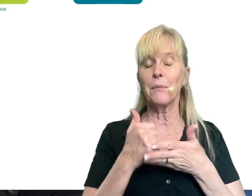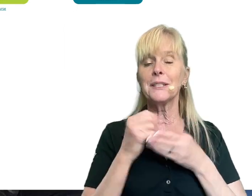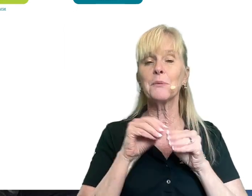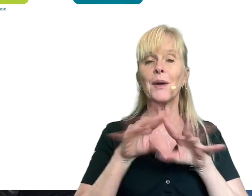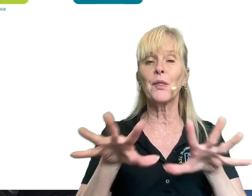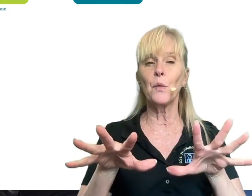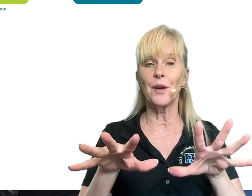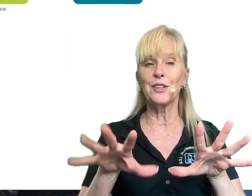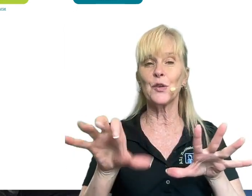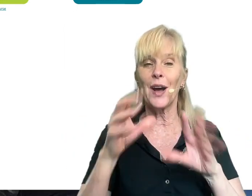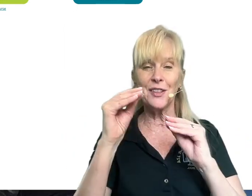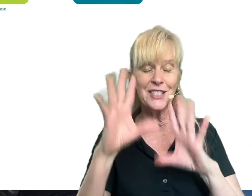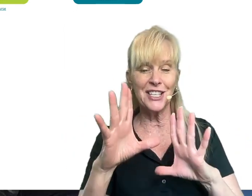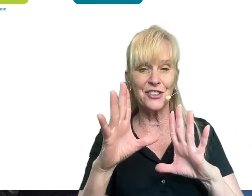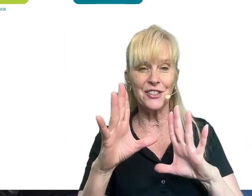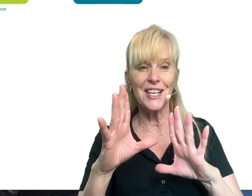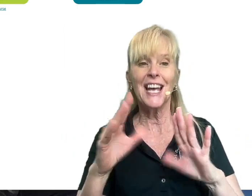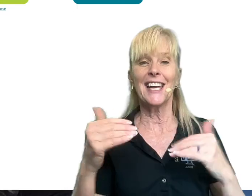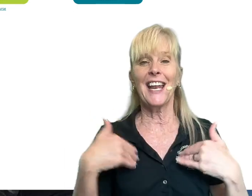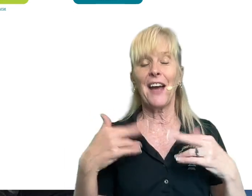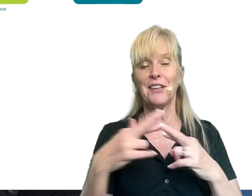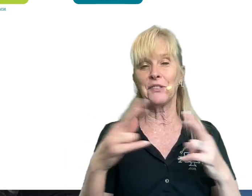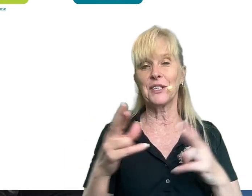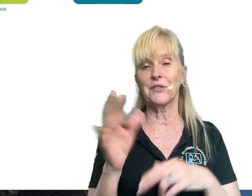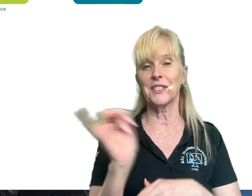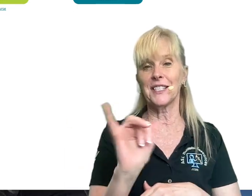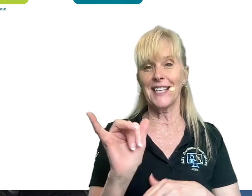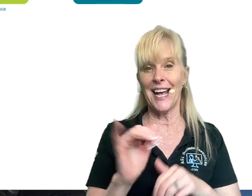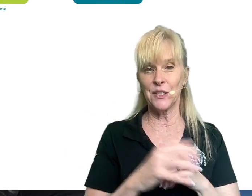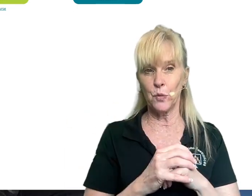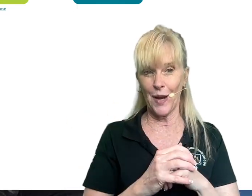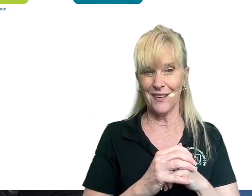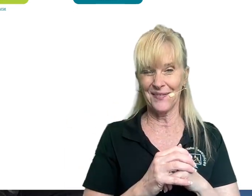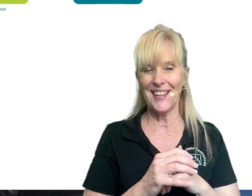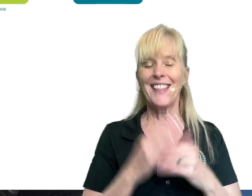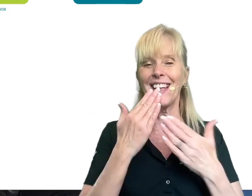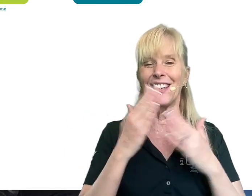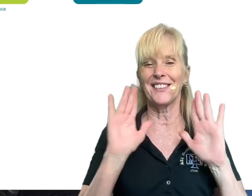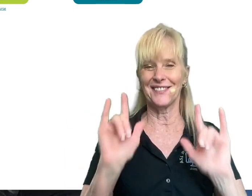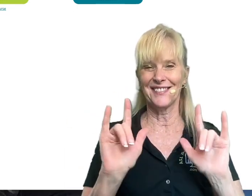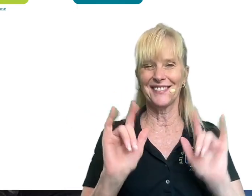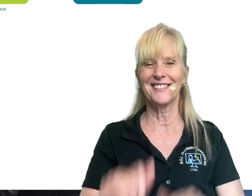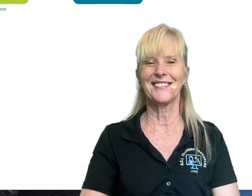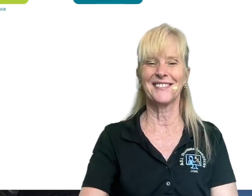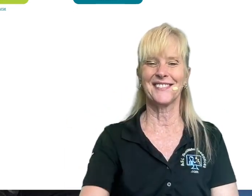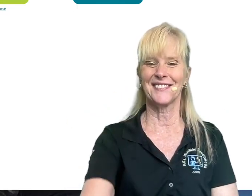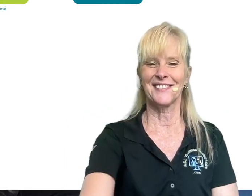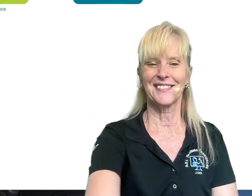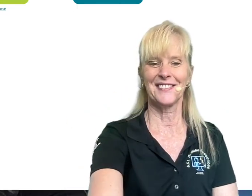group. Help us spread the word so other teachers can have these resources as well. Thank you.